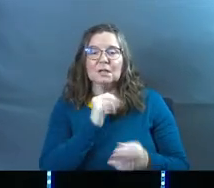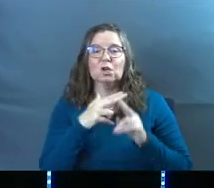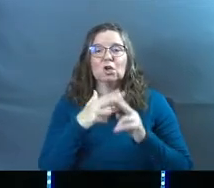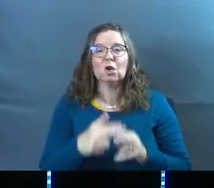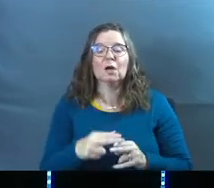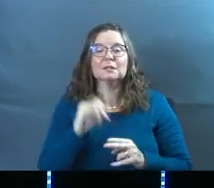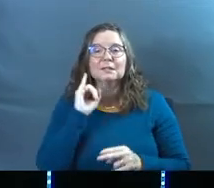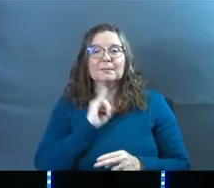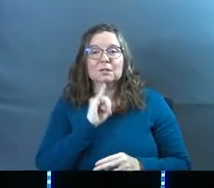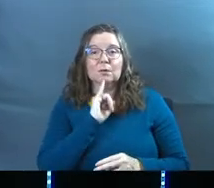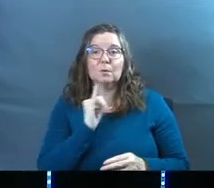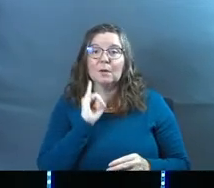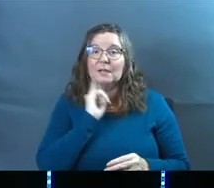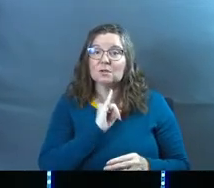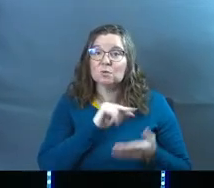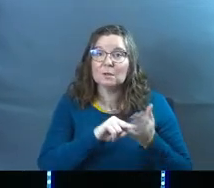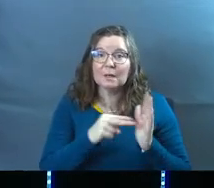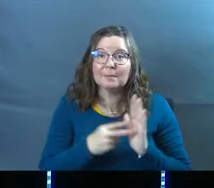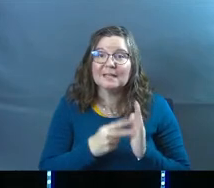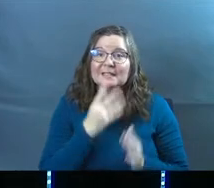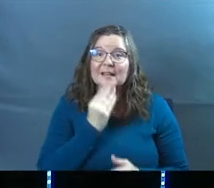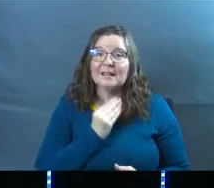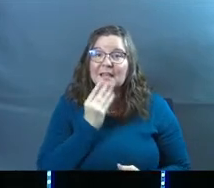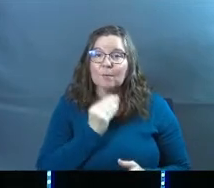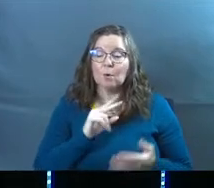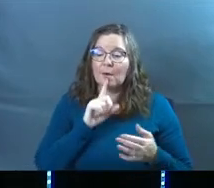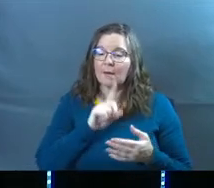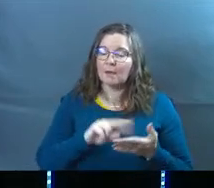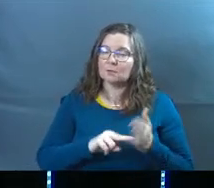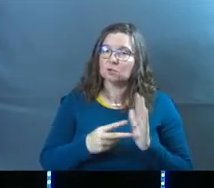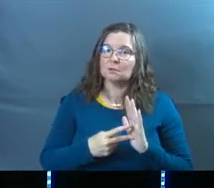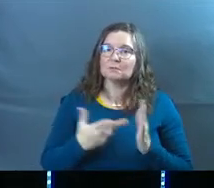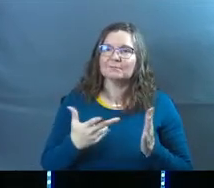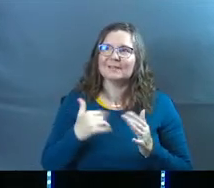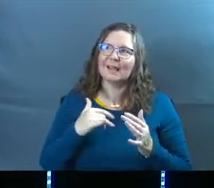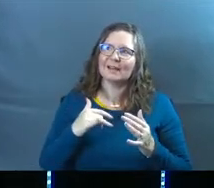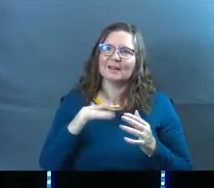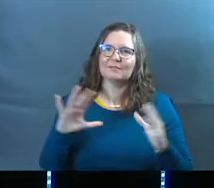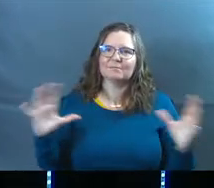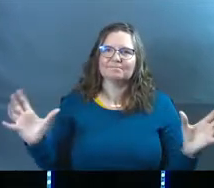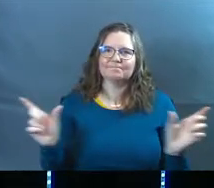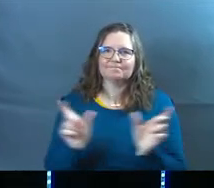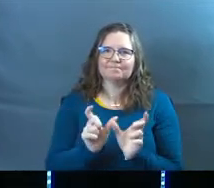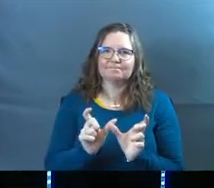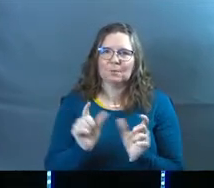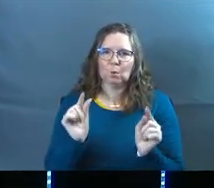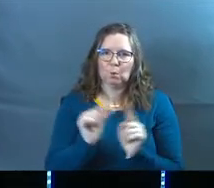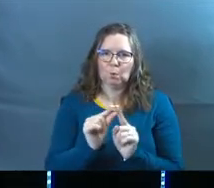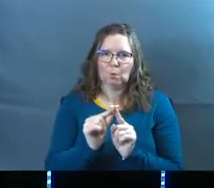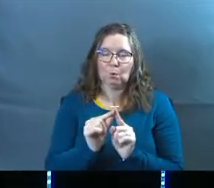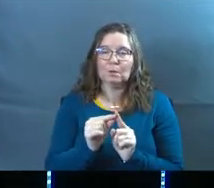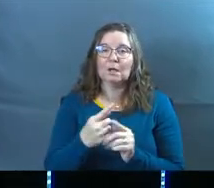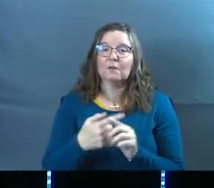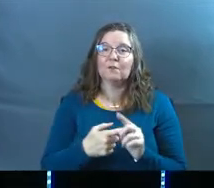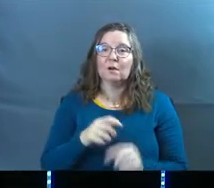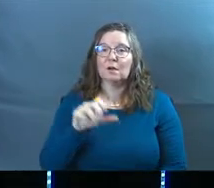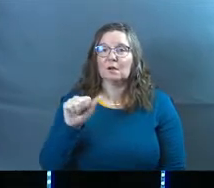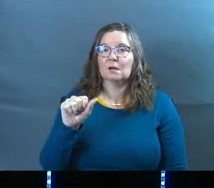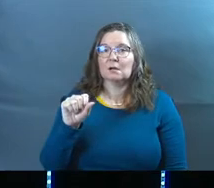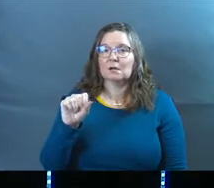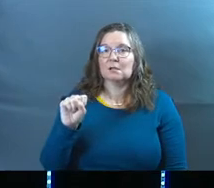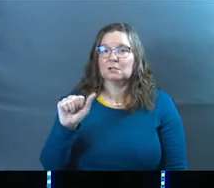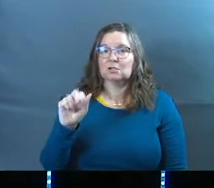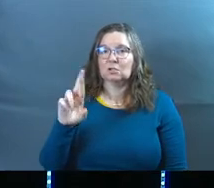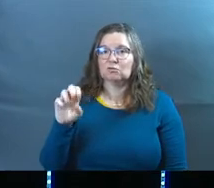calls him Israel. And here's what Israel means in the Hebrew. It's actually kind of a combination word. And it's from Sarah